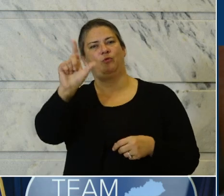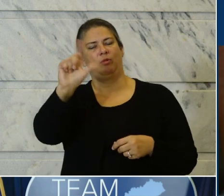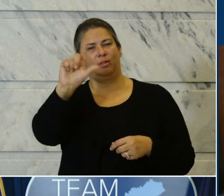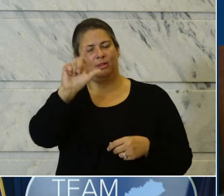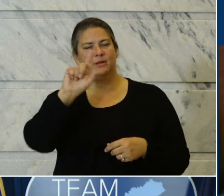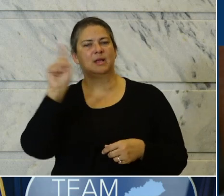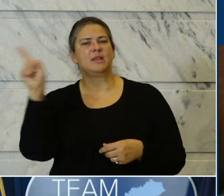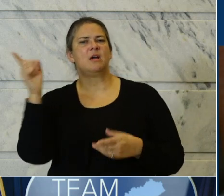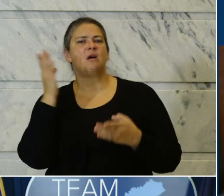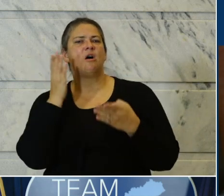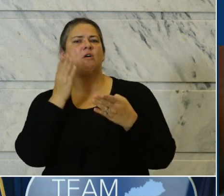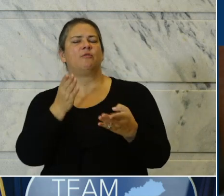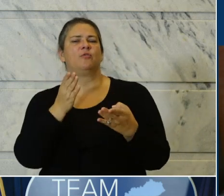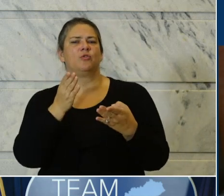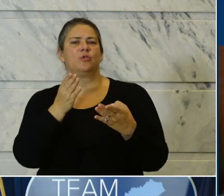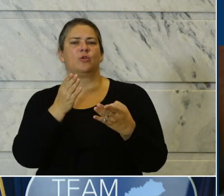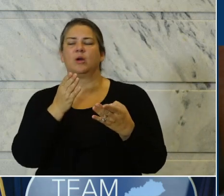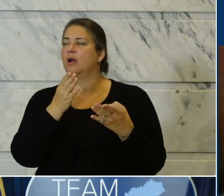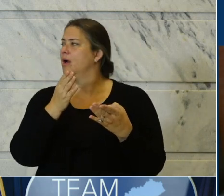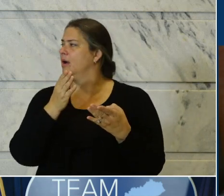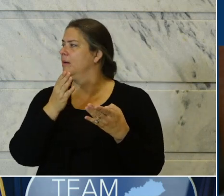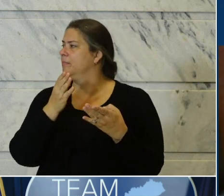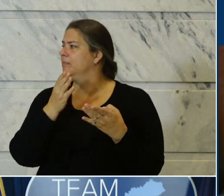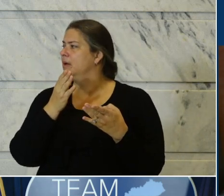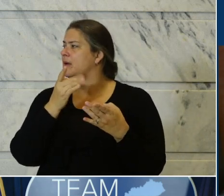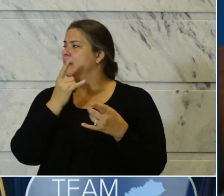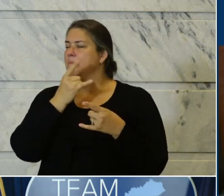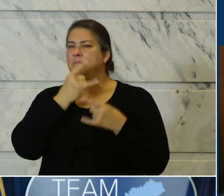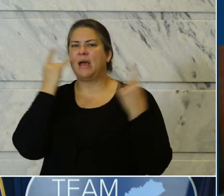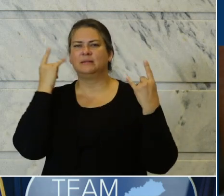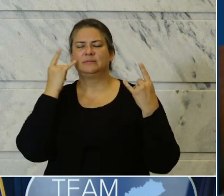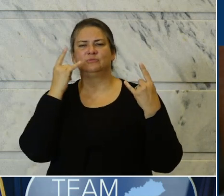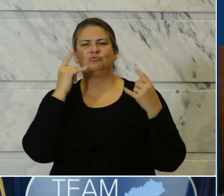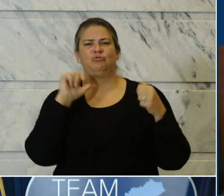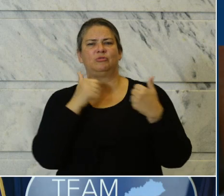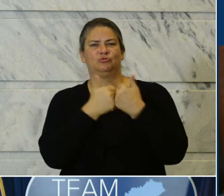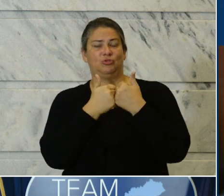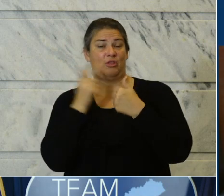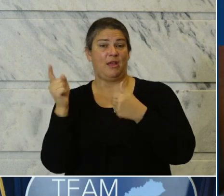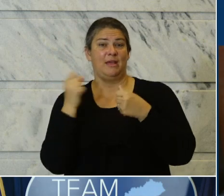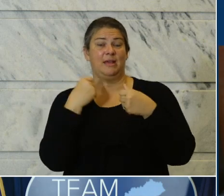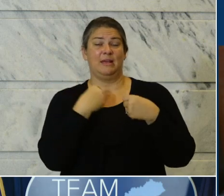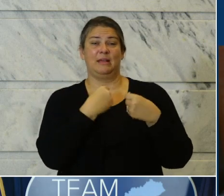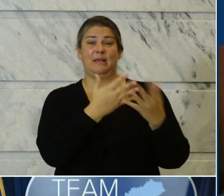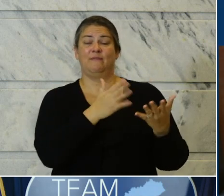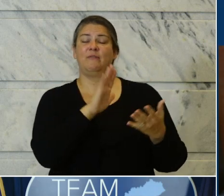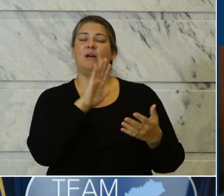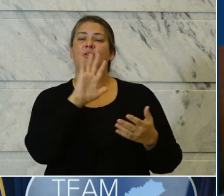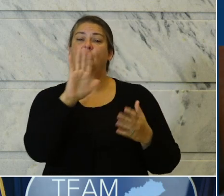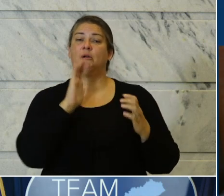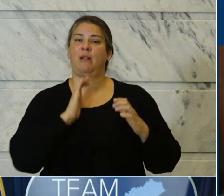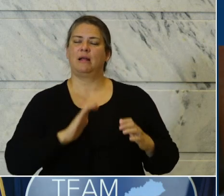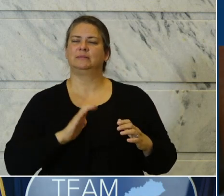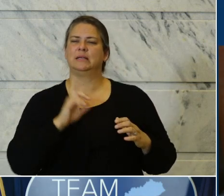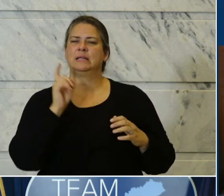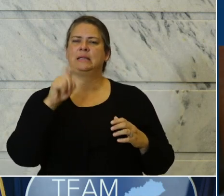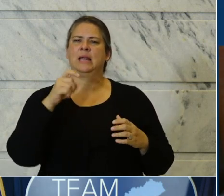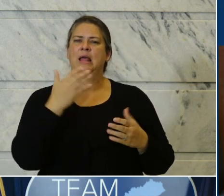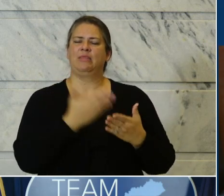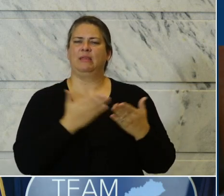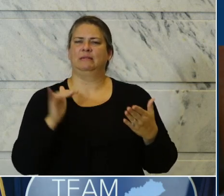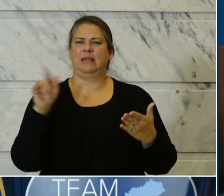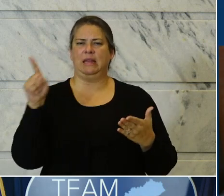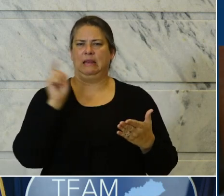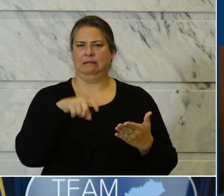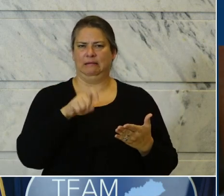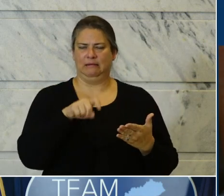offering a generous match gift challenge last week, dropping off a bunch of their clients' daily need items